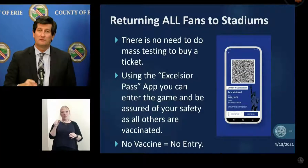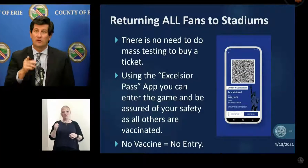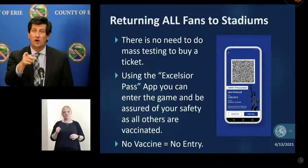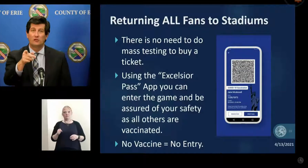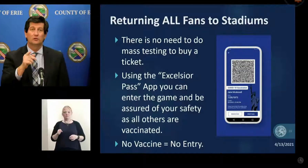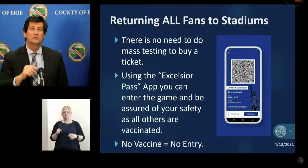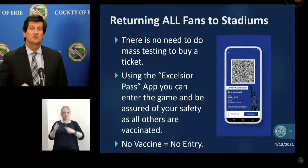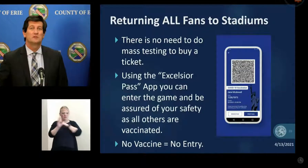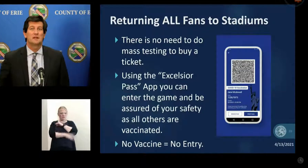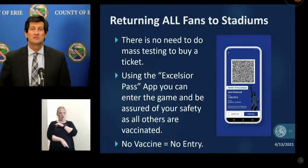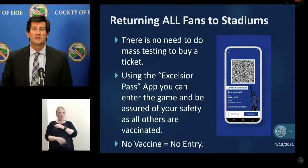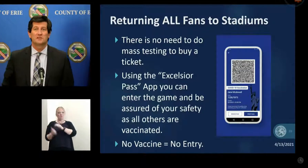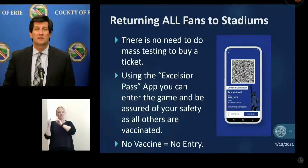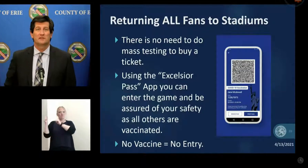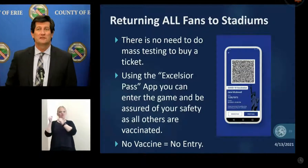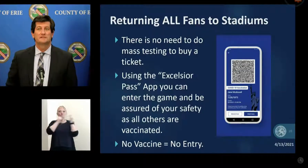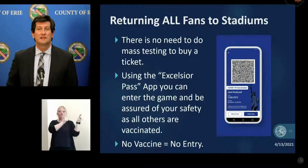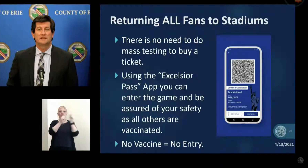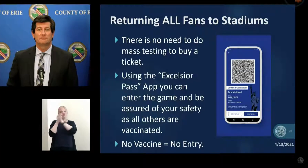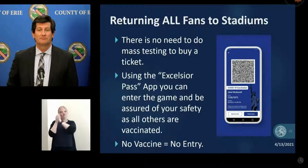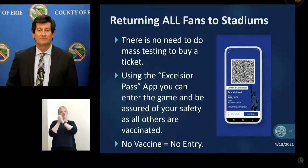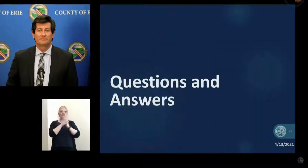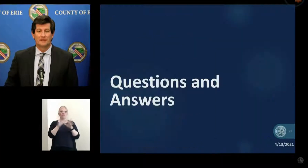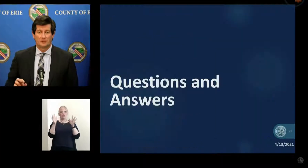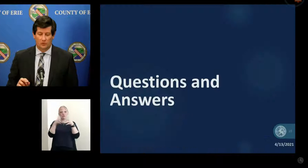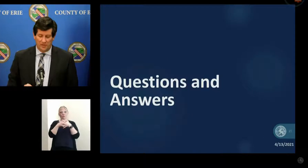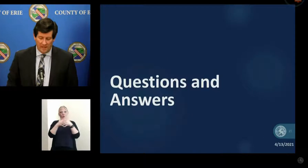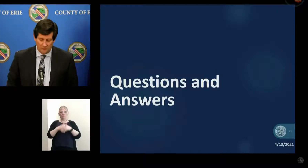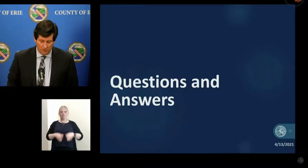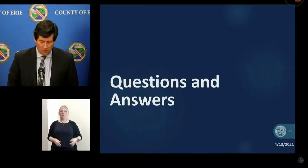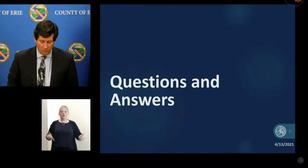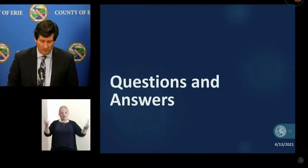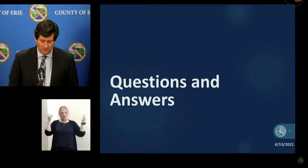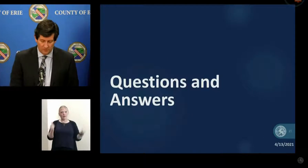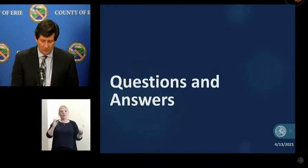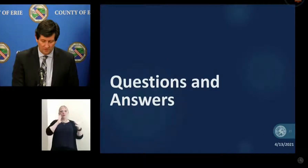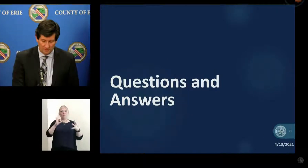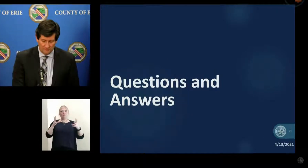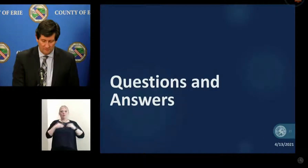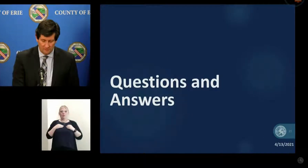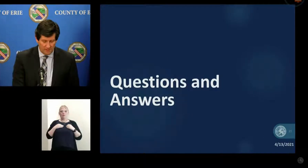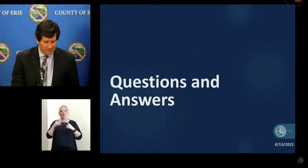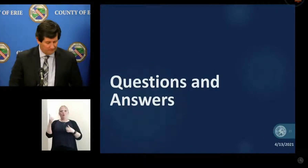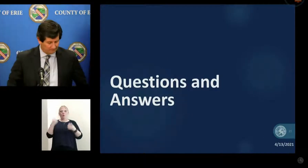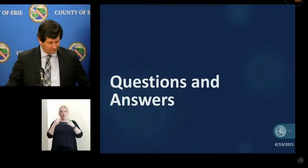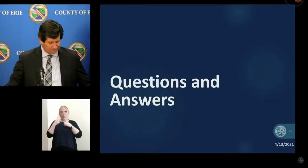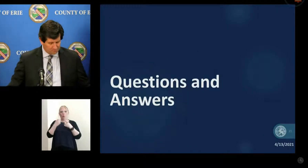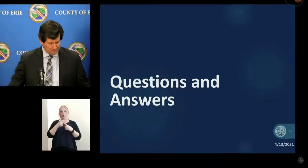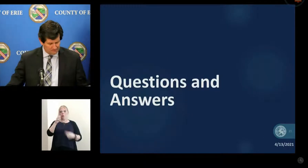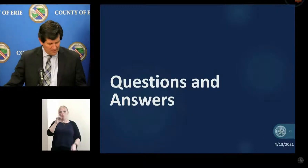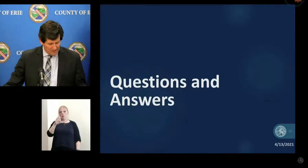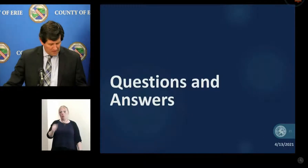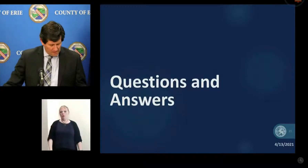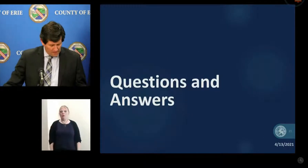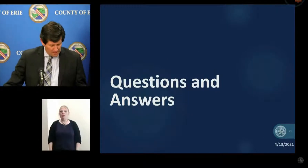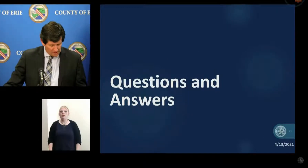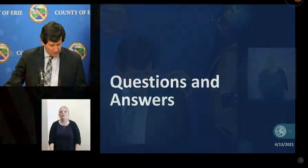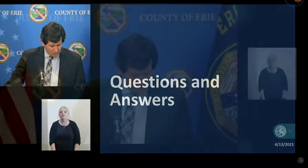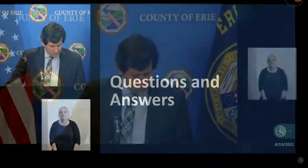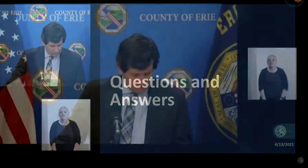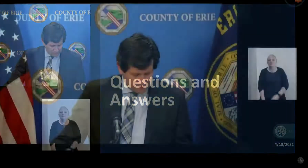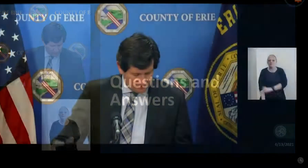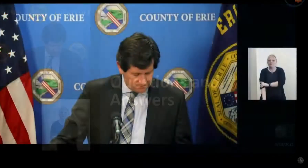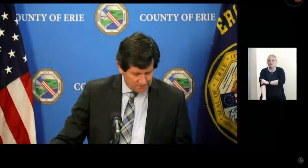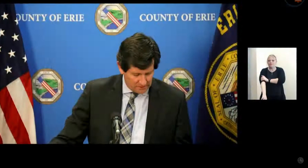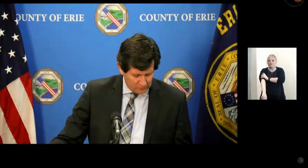in the fall, you'll be cheering on Josh Allen at the stadium. With that, I'm going to open it up to questions from the media. And we